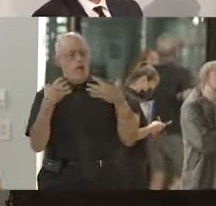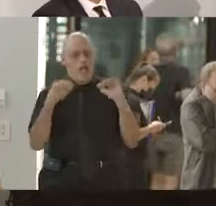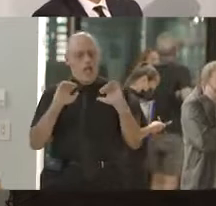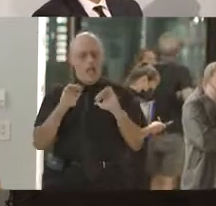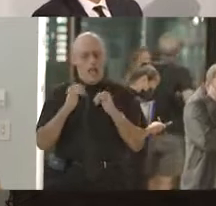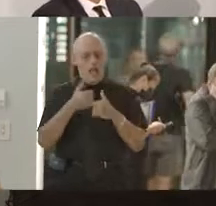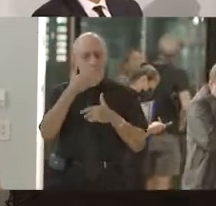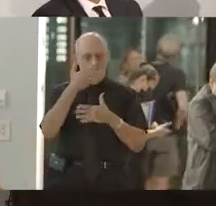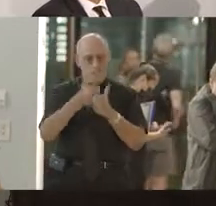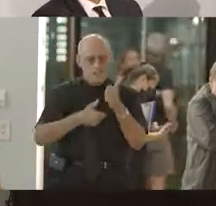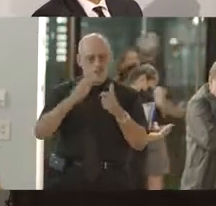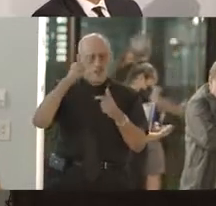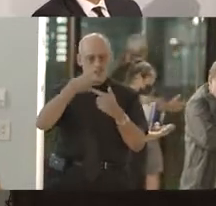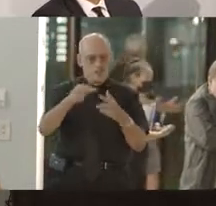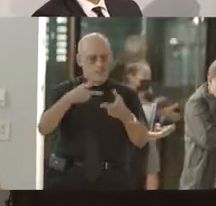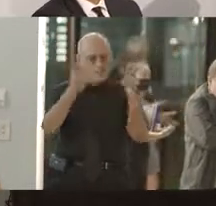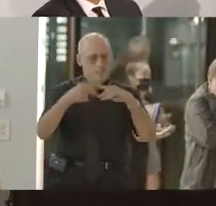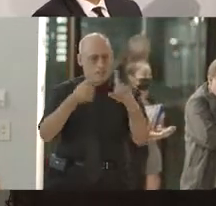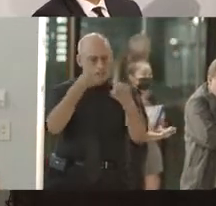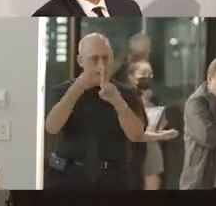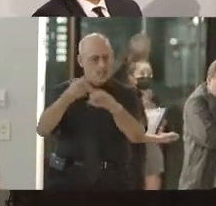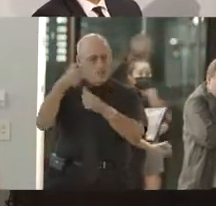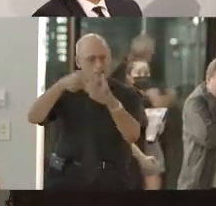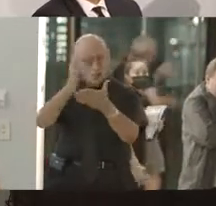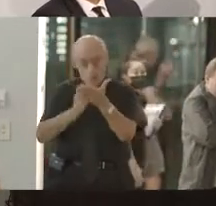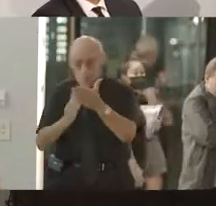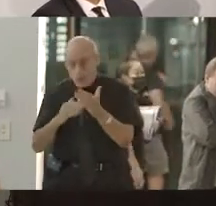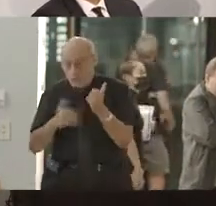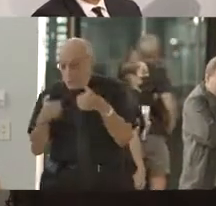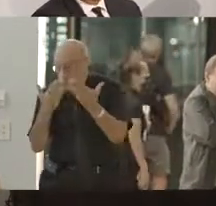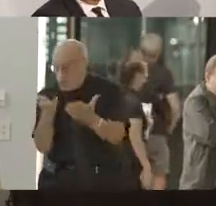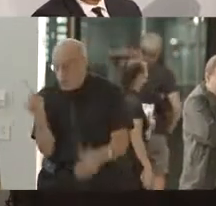by reach for each proposal at each stage?